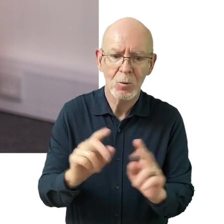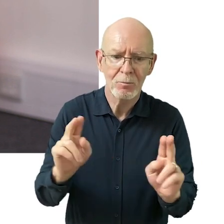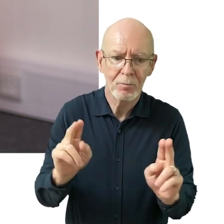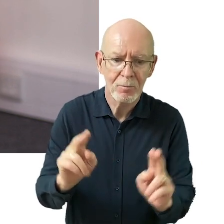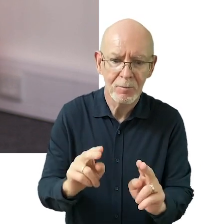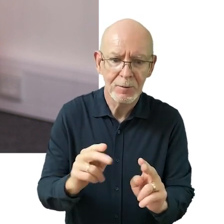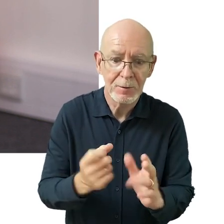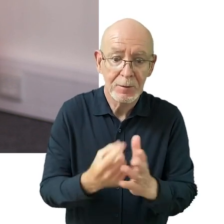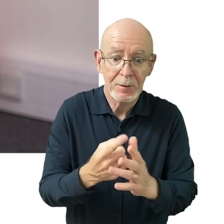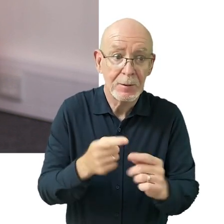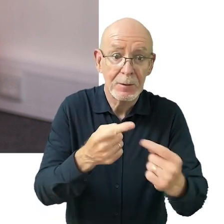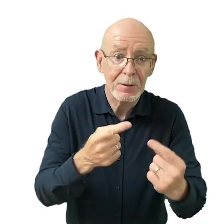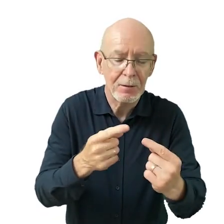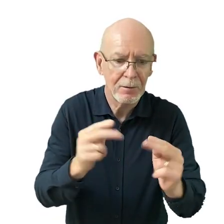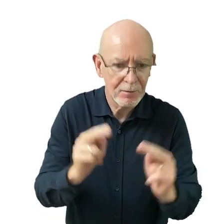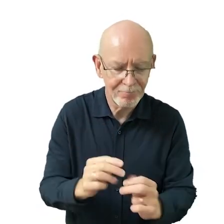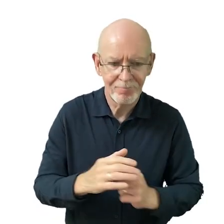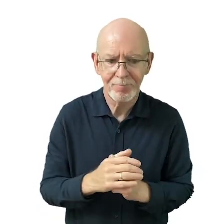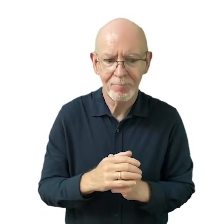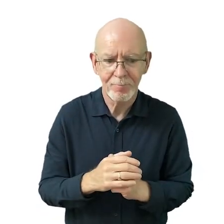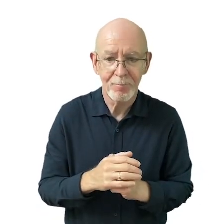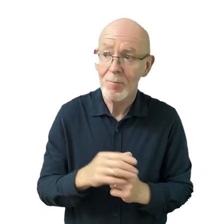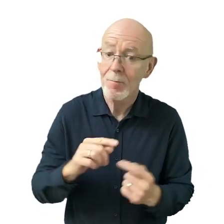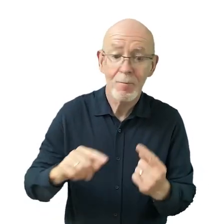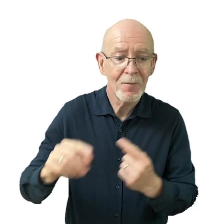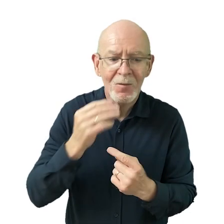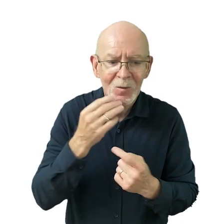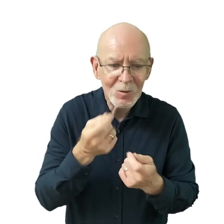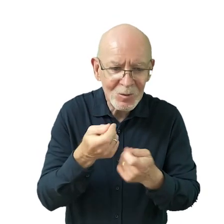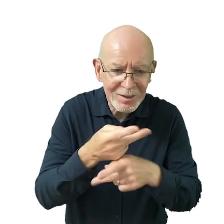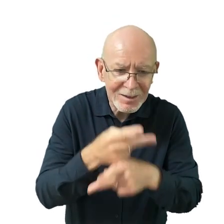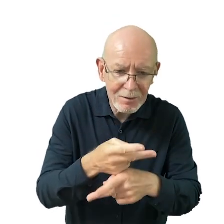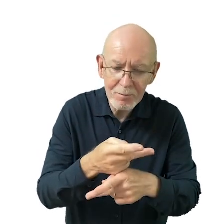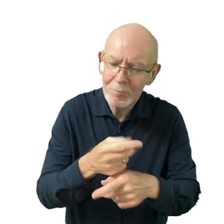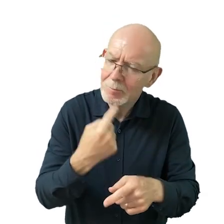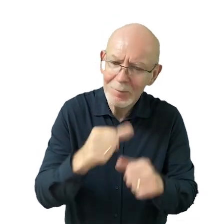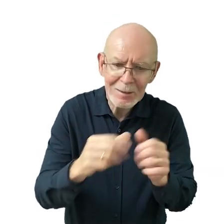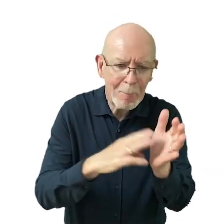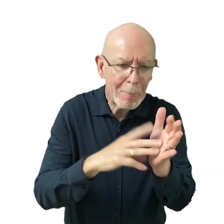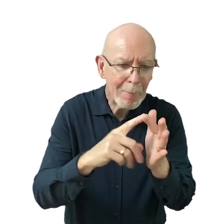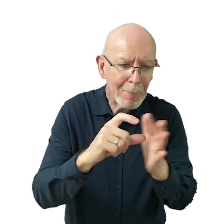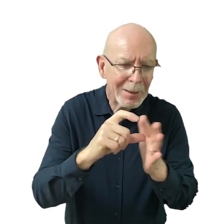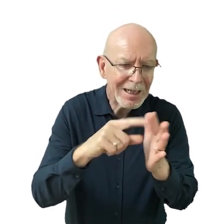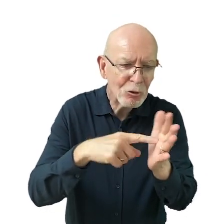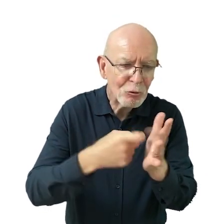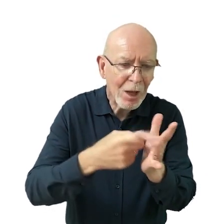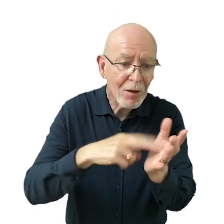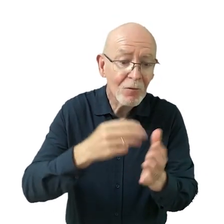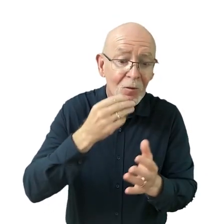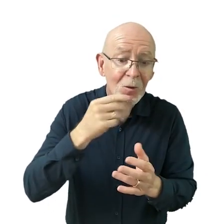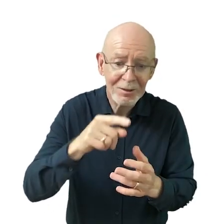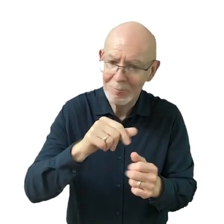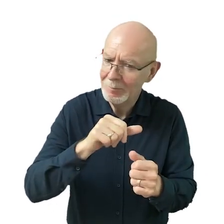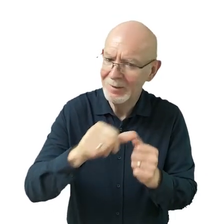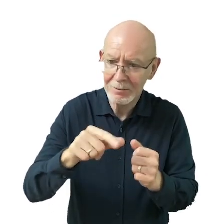decrease inflammatory processes. Dietitians recommend a Mediterranean-type diet, which is considered to be